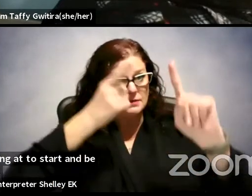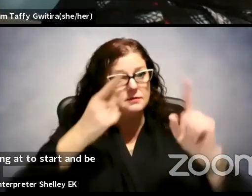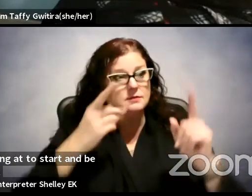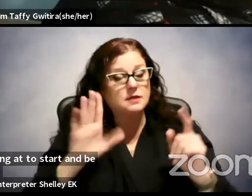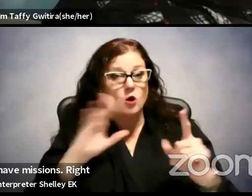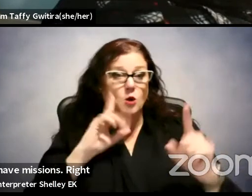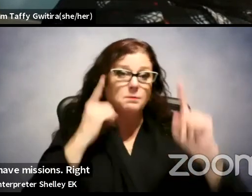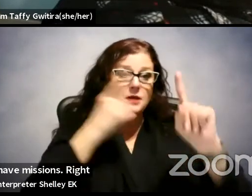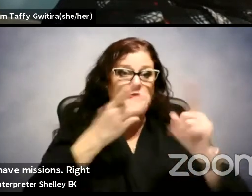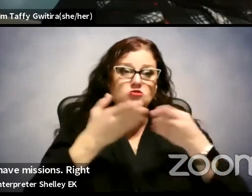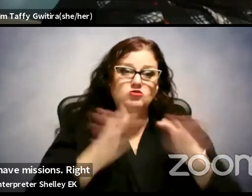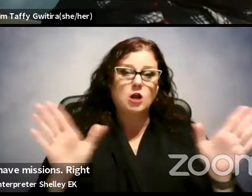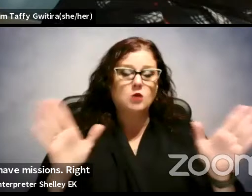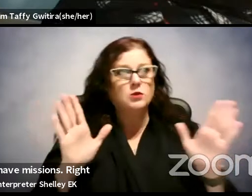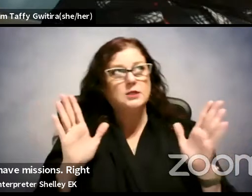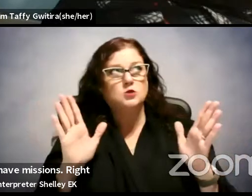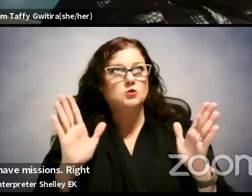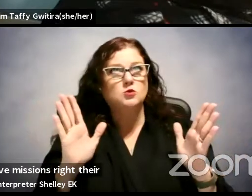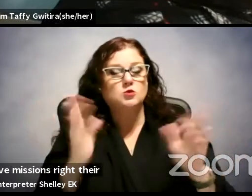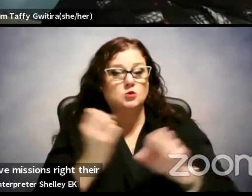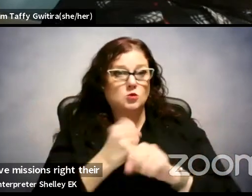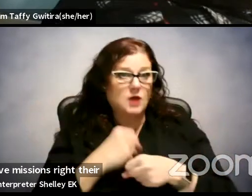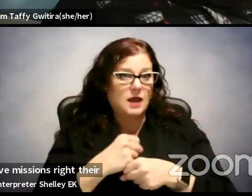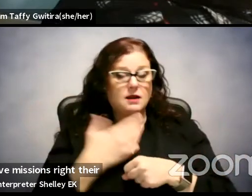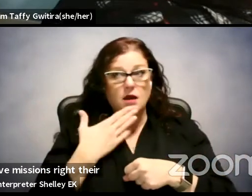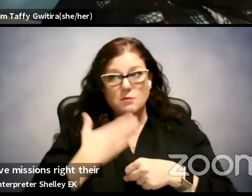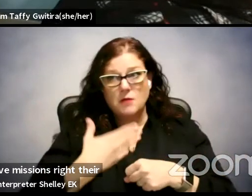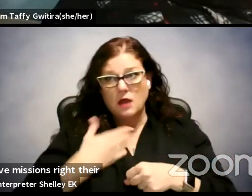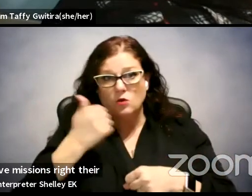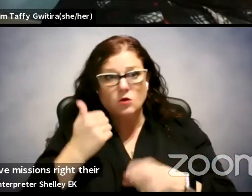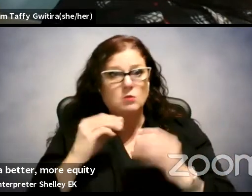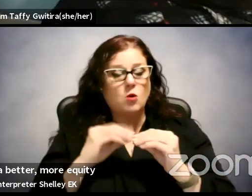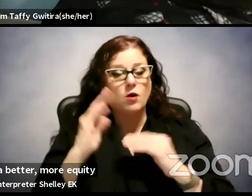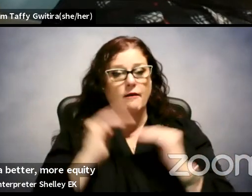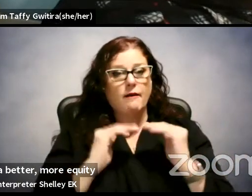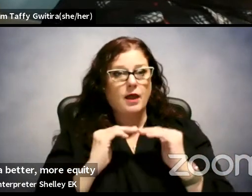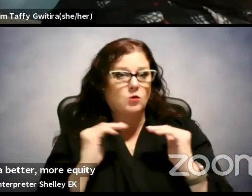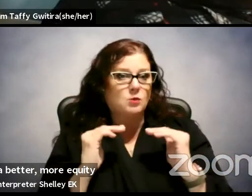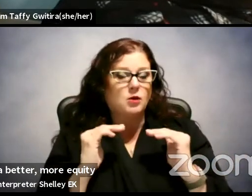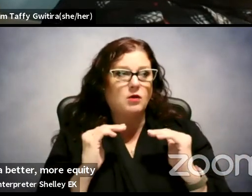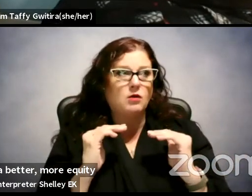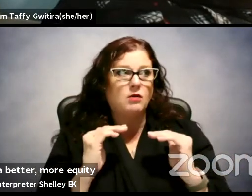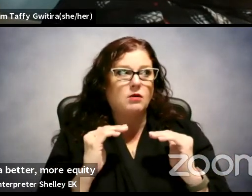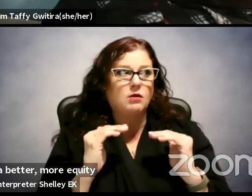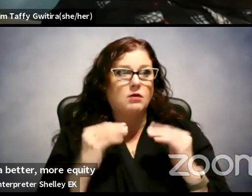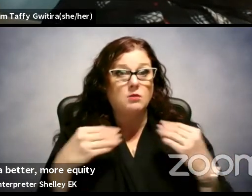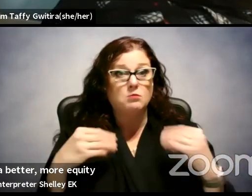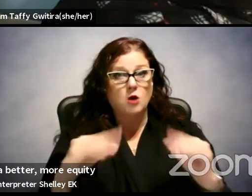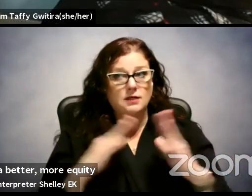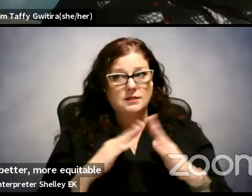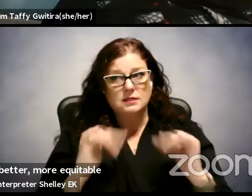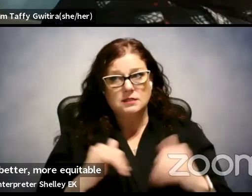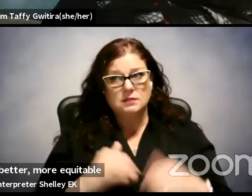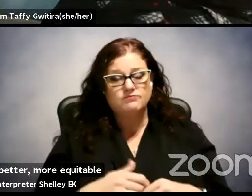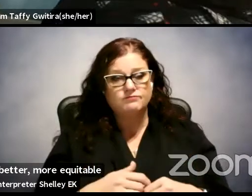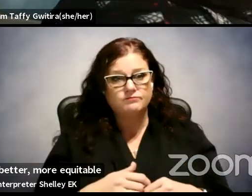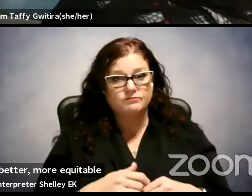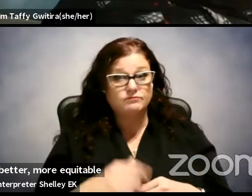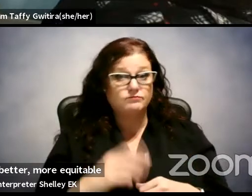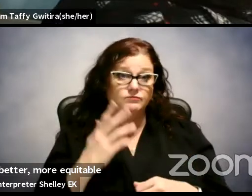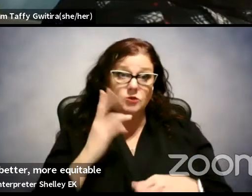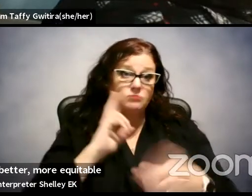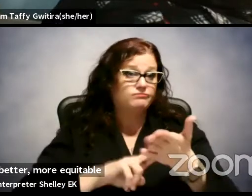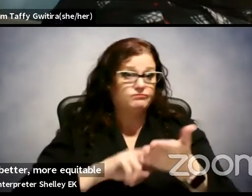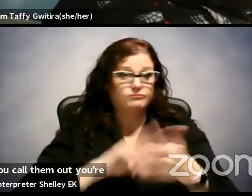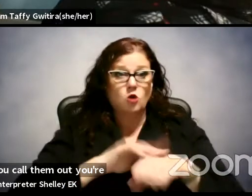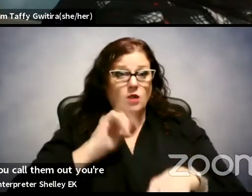missions are generally to create a better, more equitable, market system. So you call them out. You're not